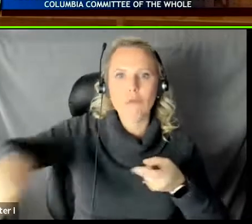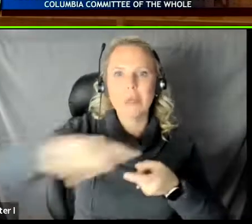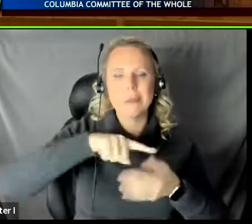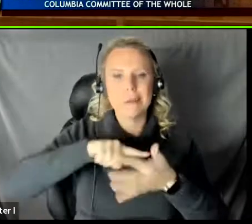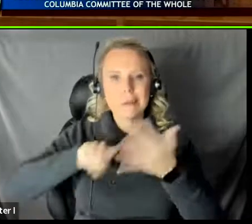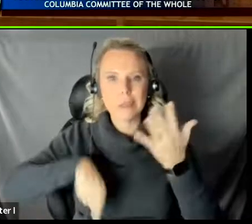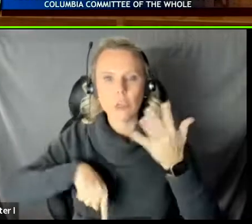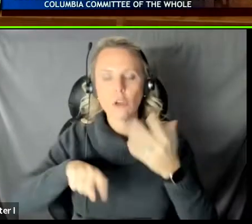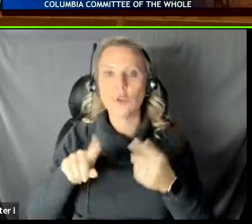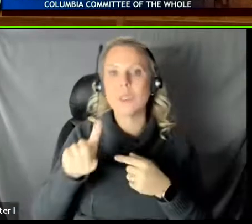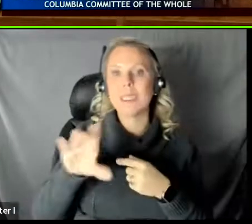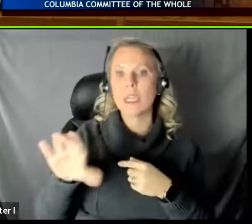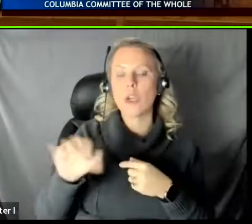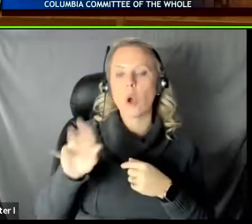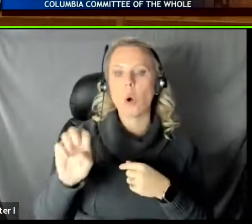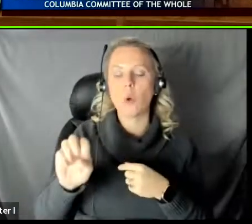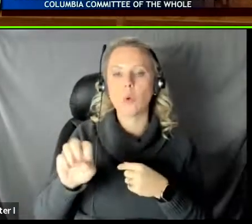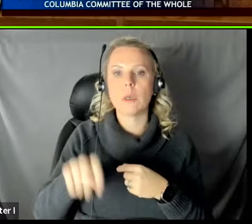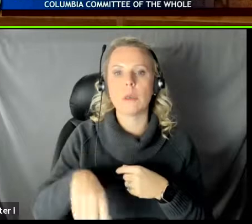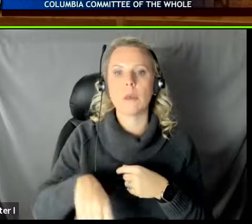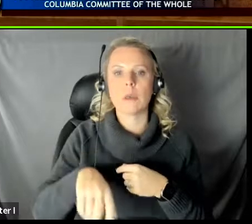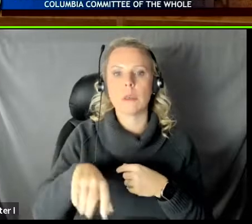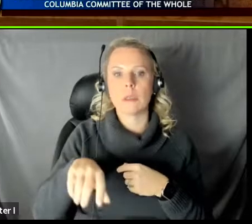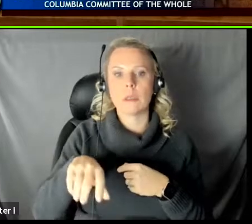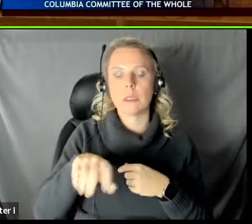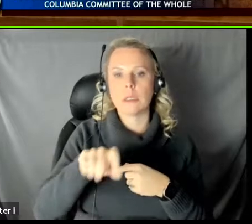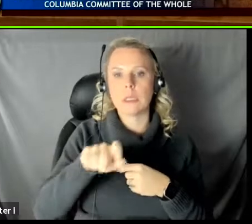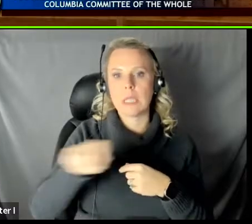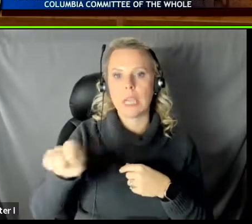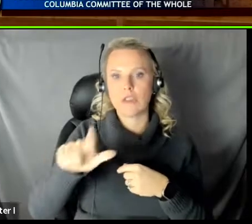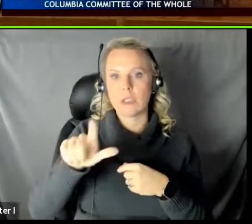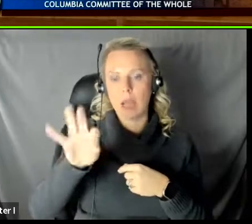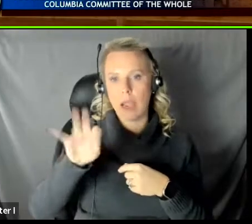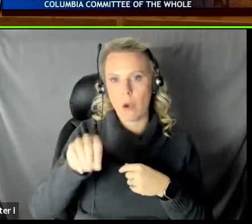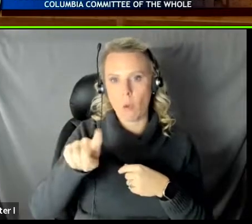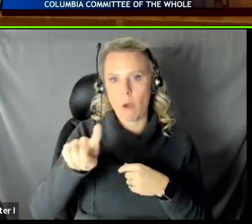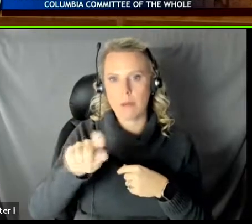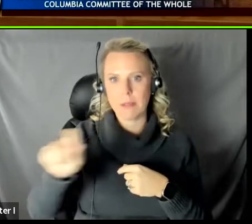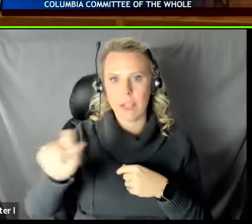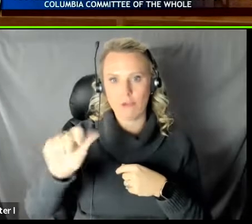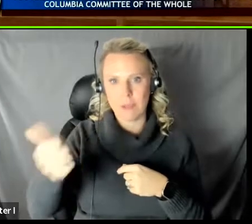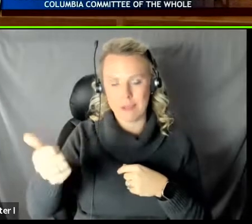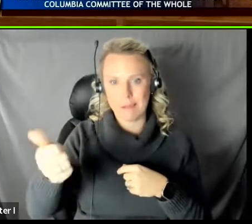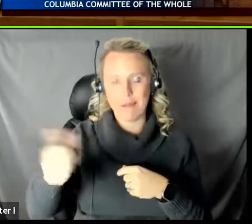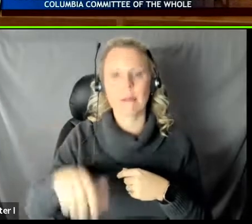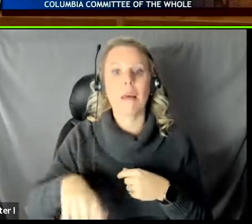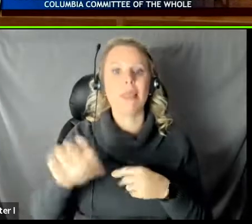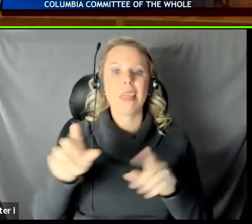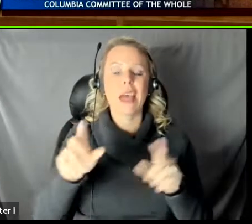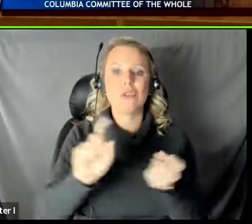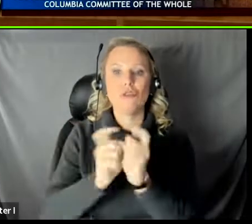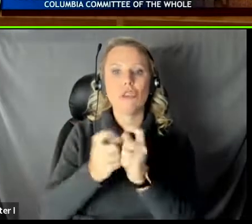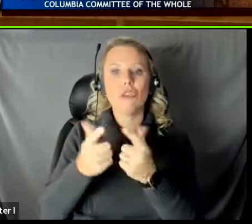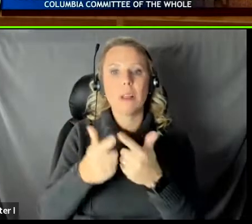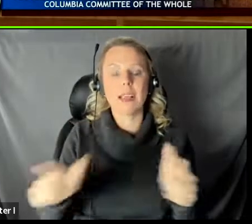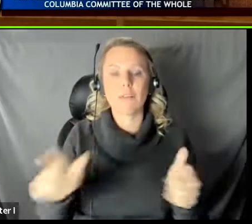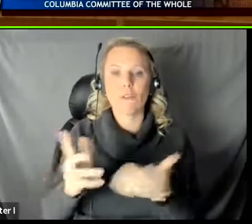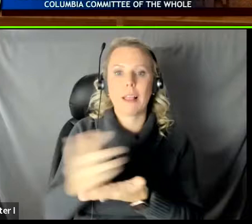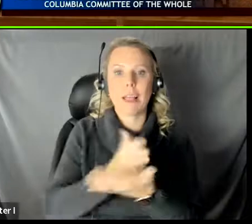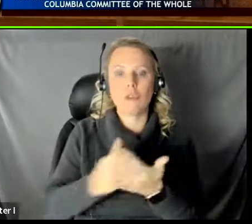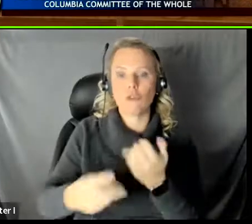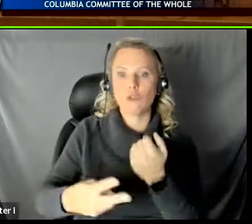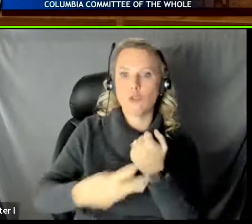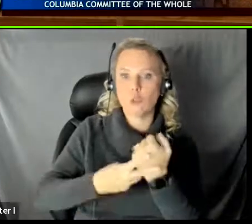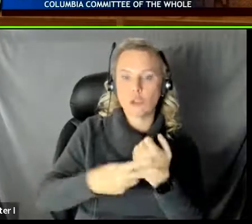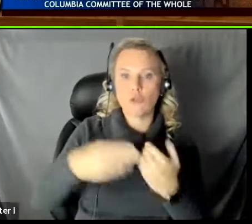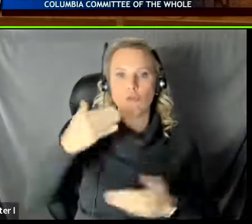To DC Code 1-309.10, which I believe is the ANC law. It shifts language on the collection, storage, and